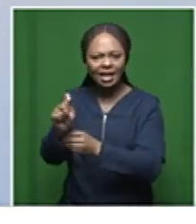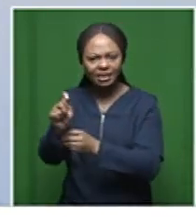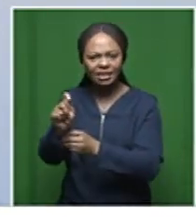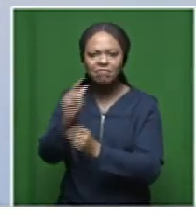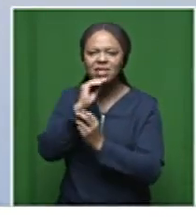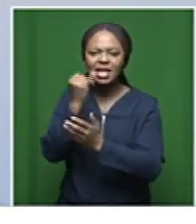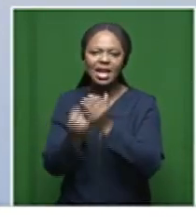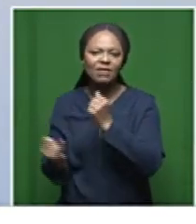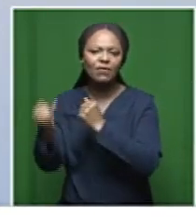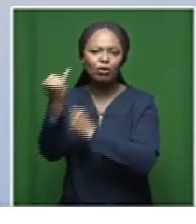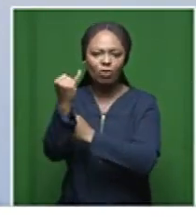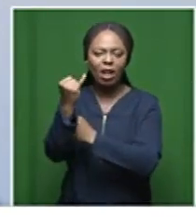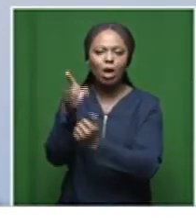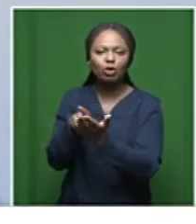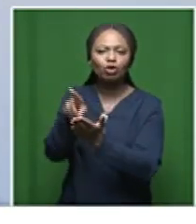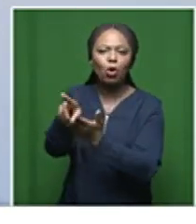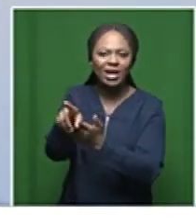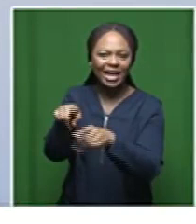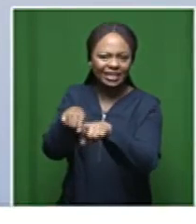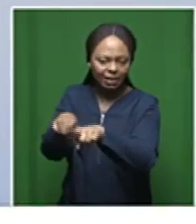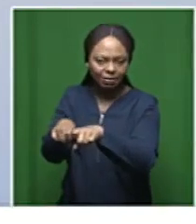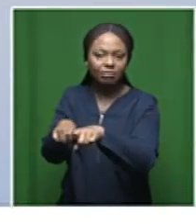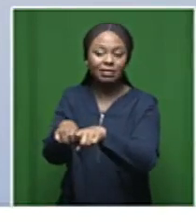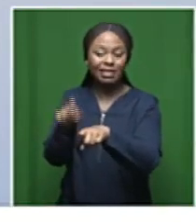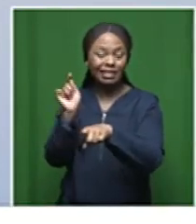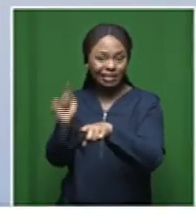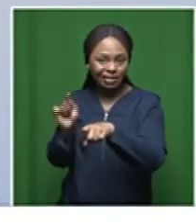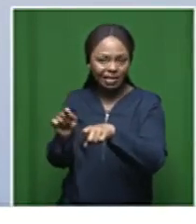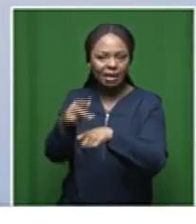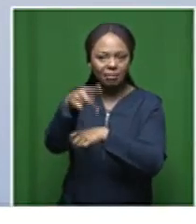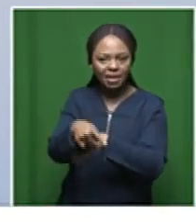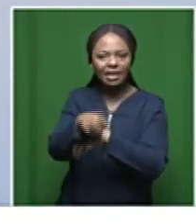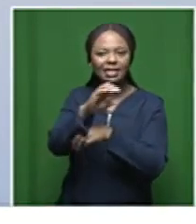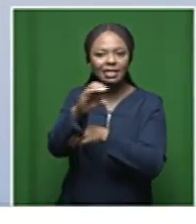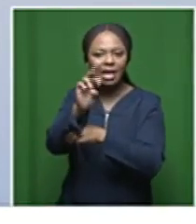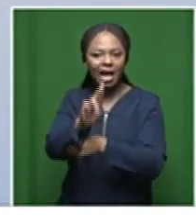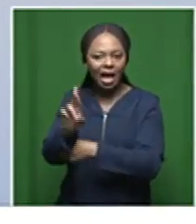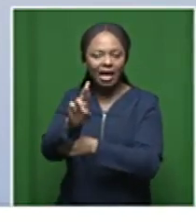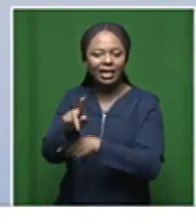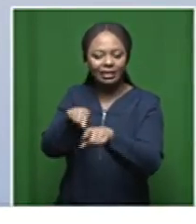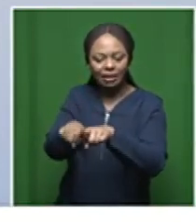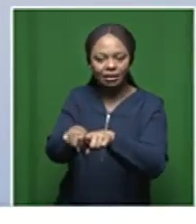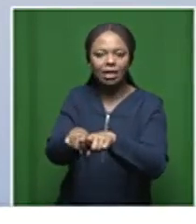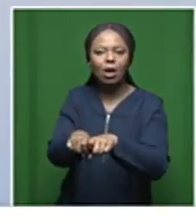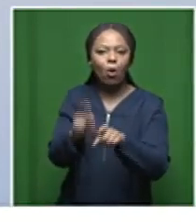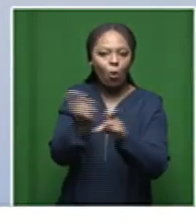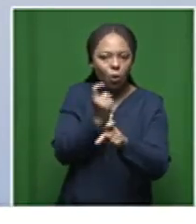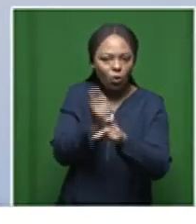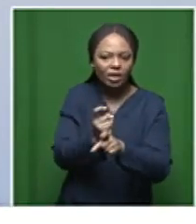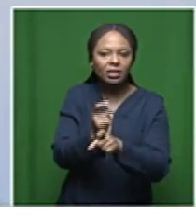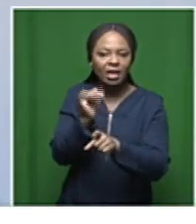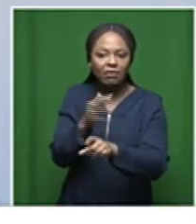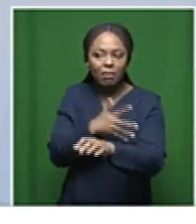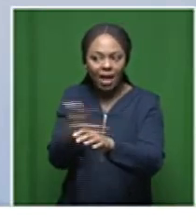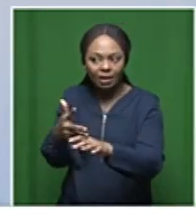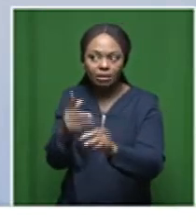individual donor nucleic acid testing. It's a form of PCR testing that we conduct on every single unit of blood that